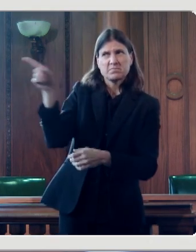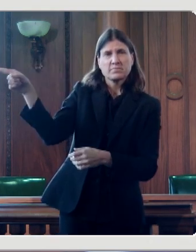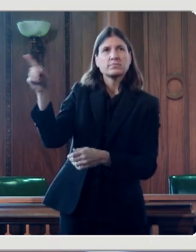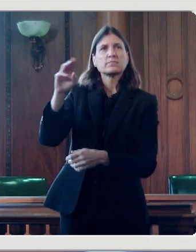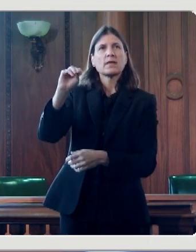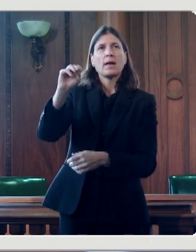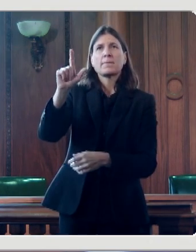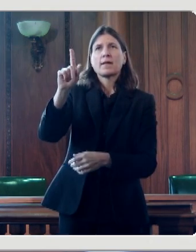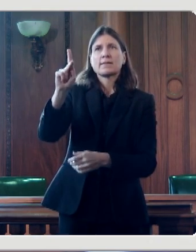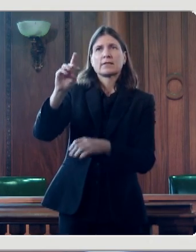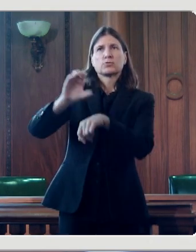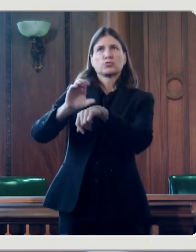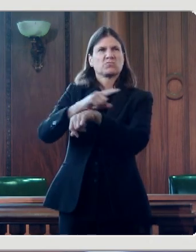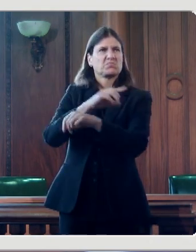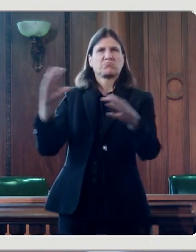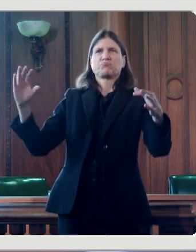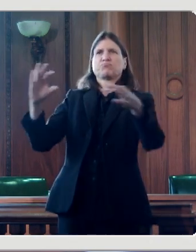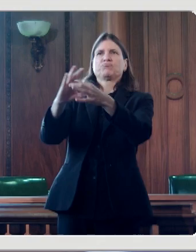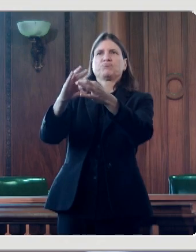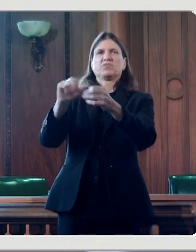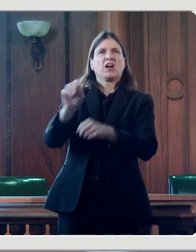We had a